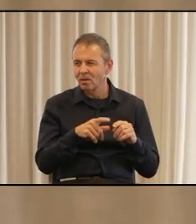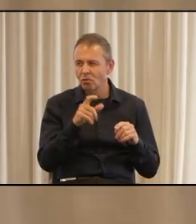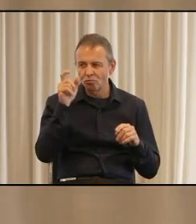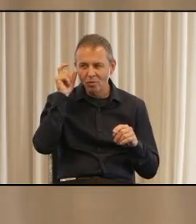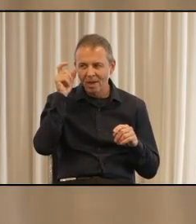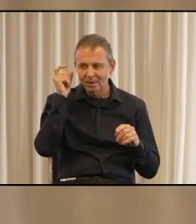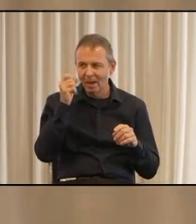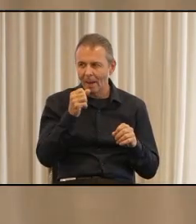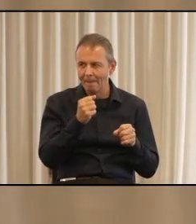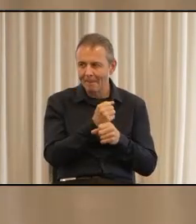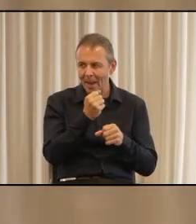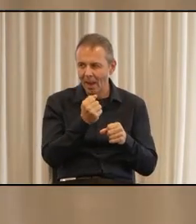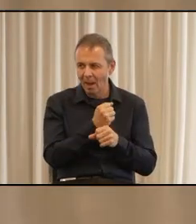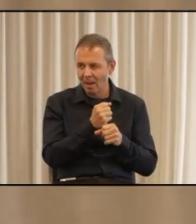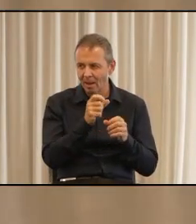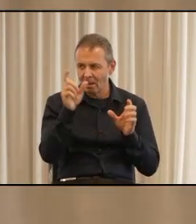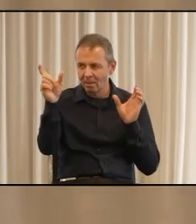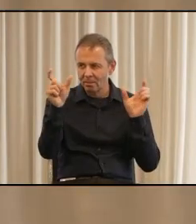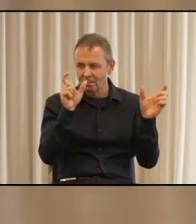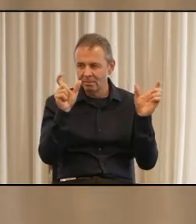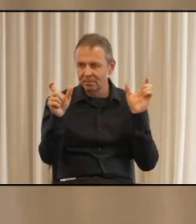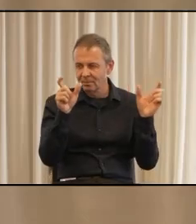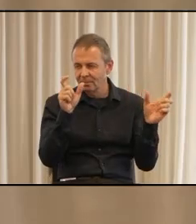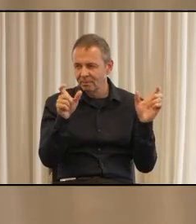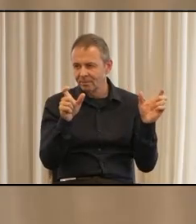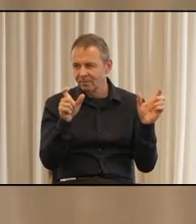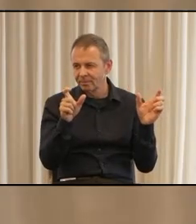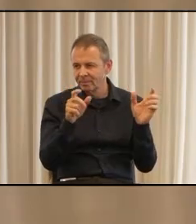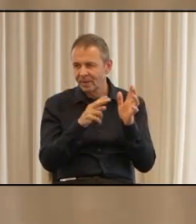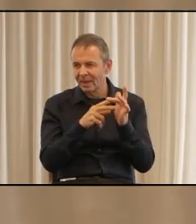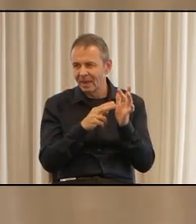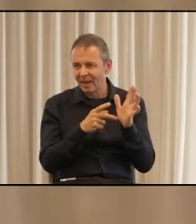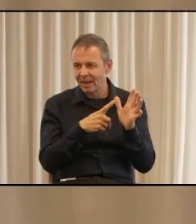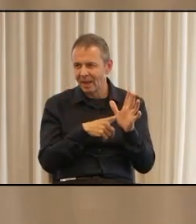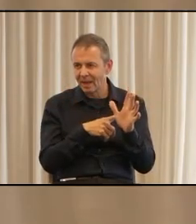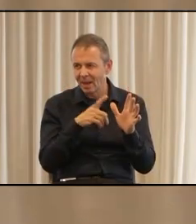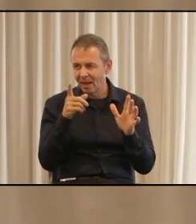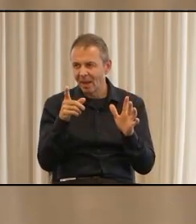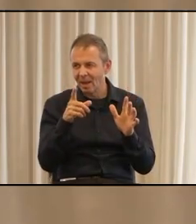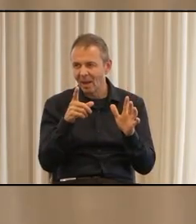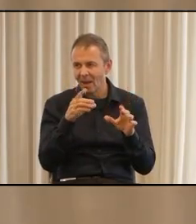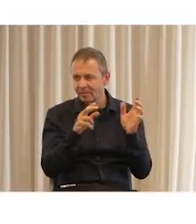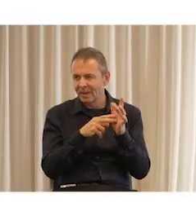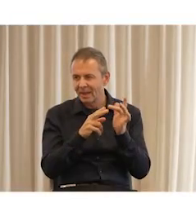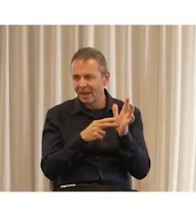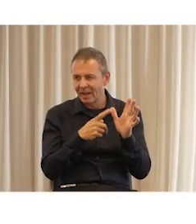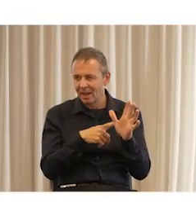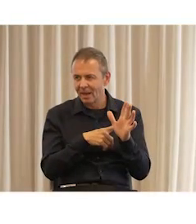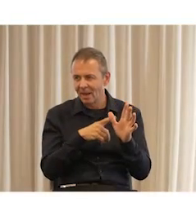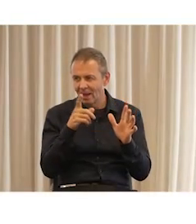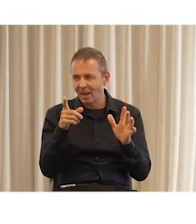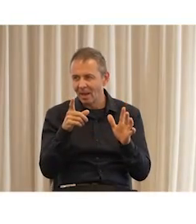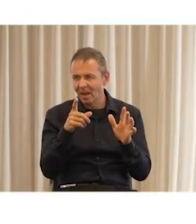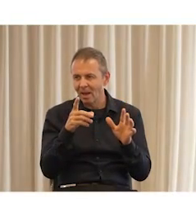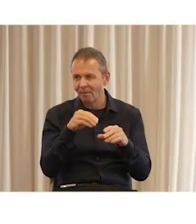at the top. And I would say Nina has, in some of her roles, been able to do that. And the story of the cat jacket,